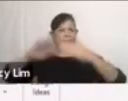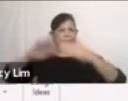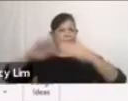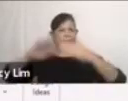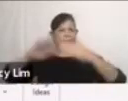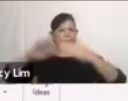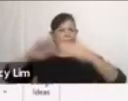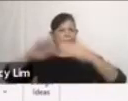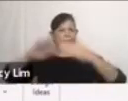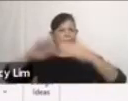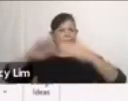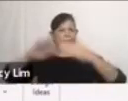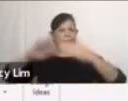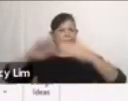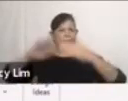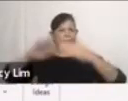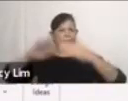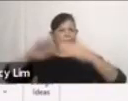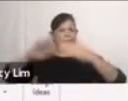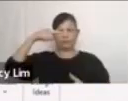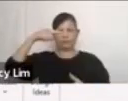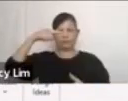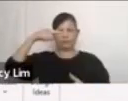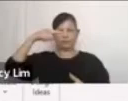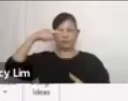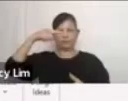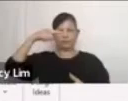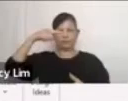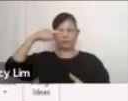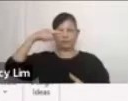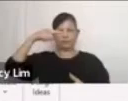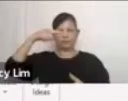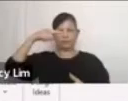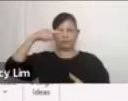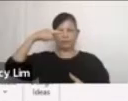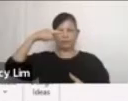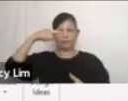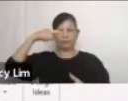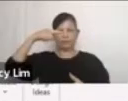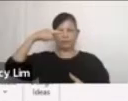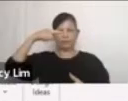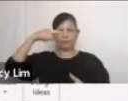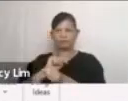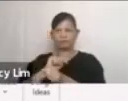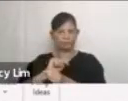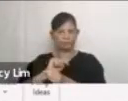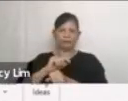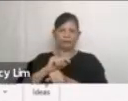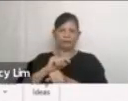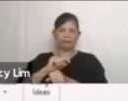for back in Nepal, Visible Impact. Visible Impact is a woman-led